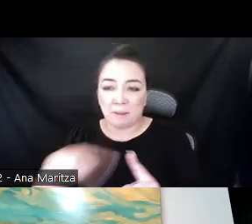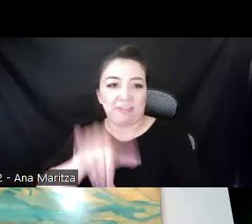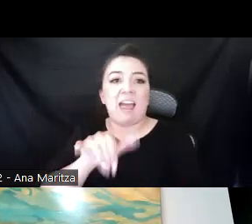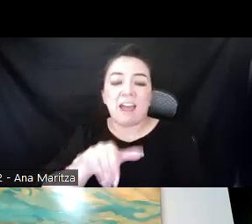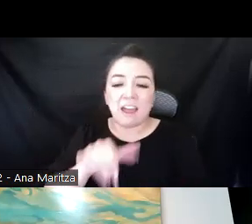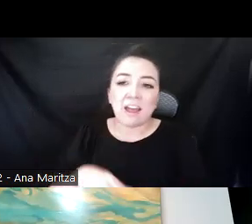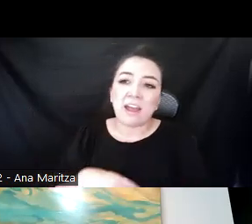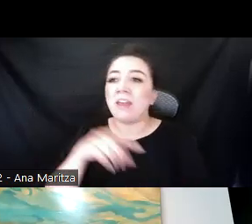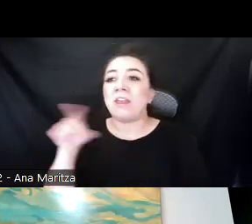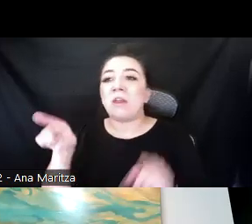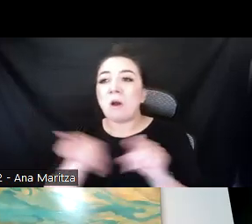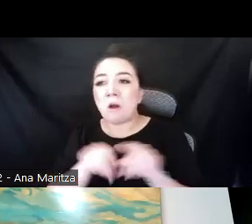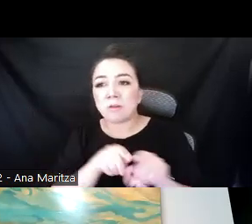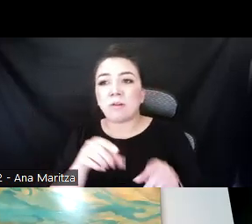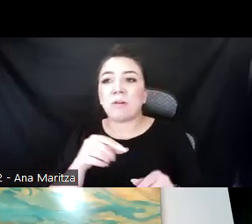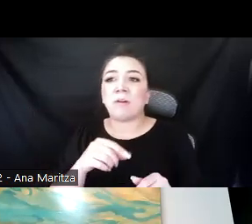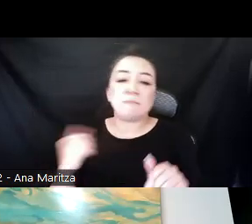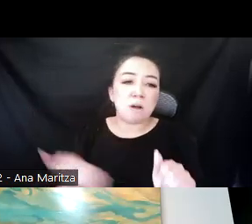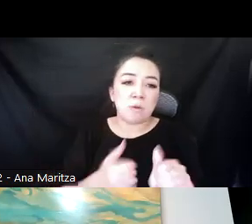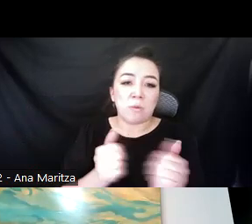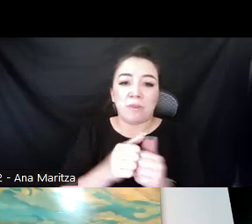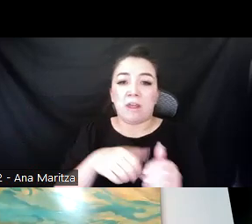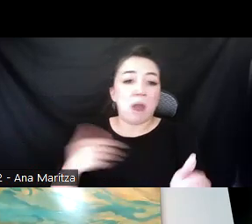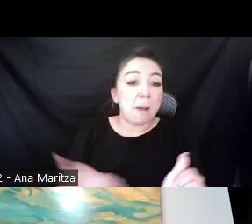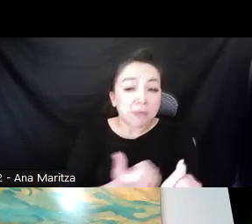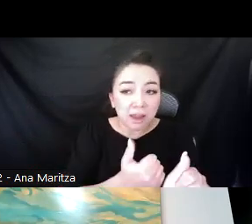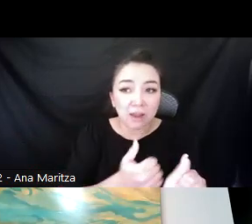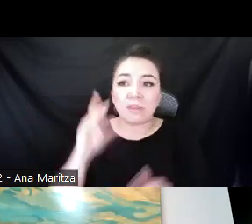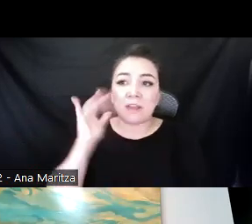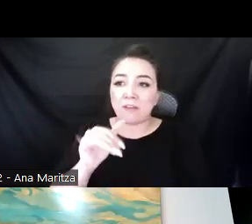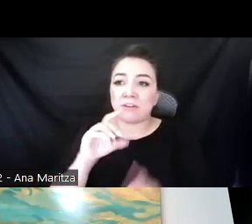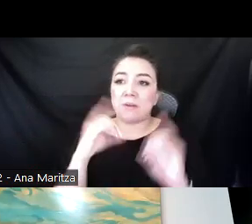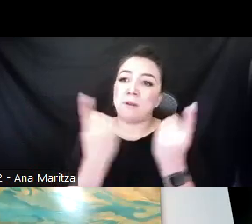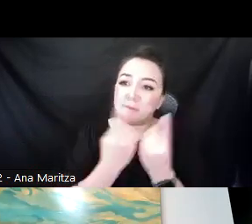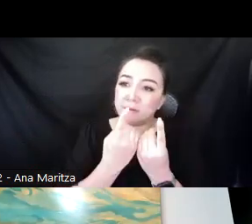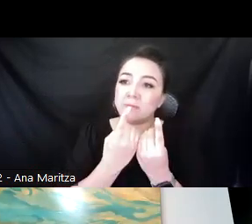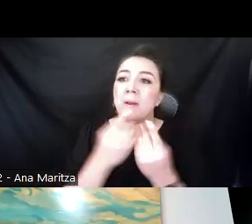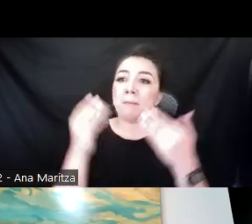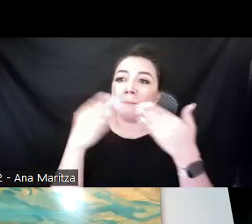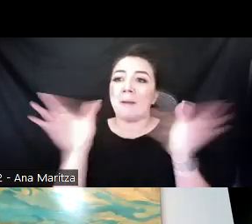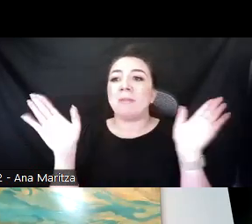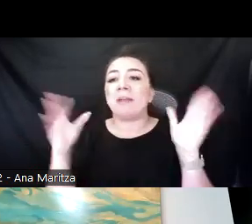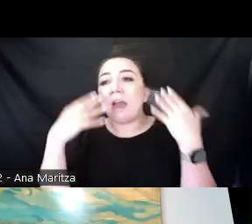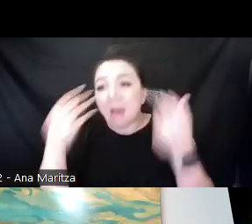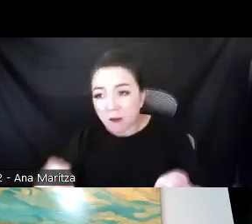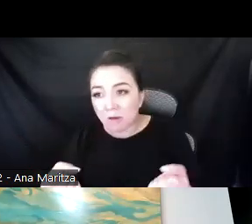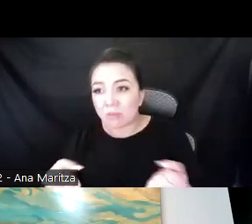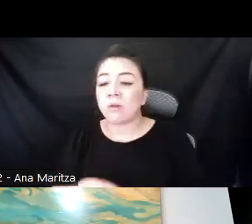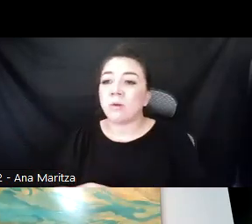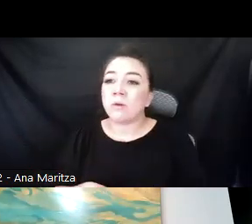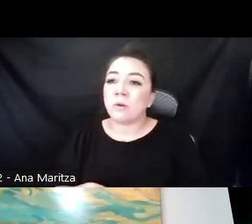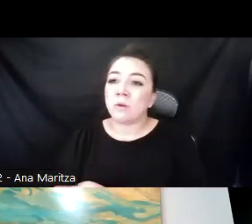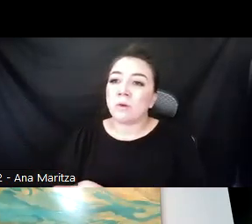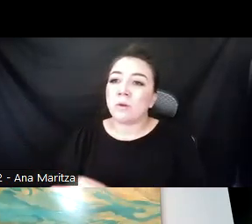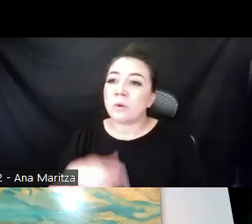then also followed by an update from the California Department of Public Health, who